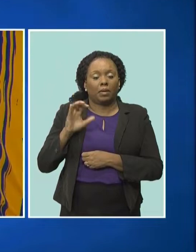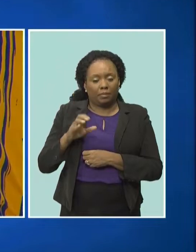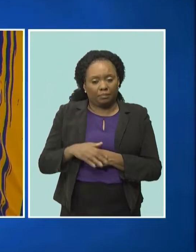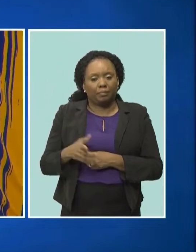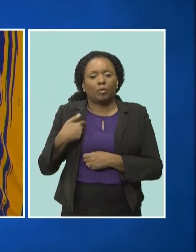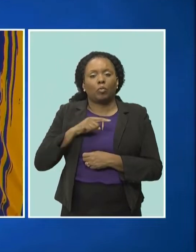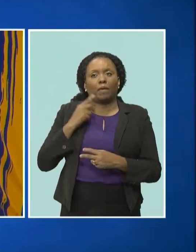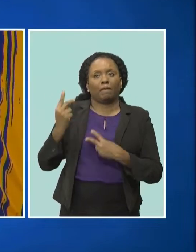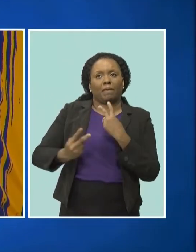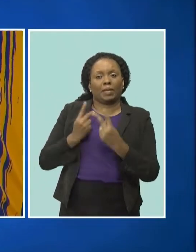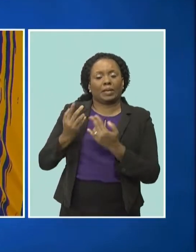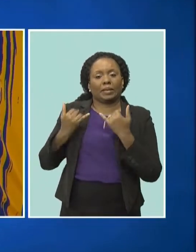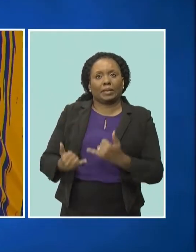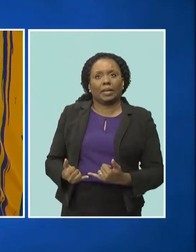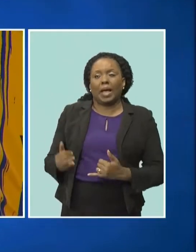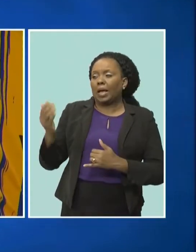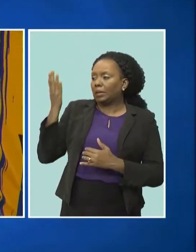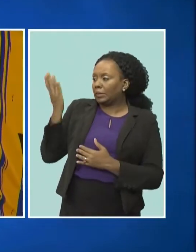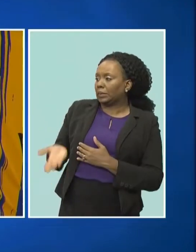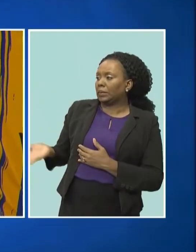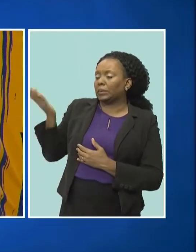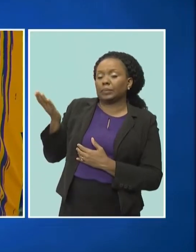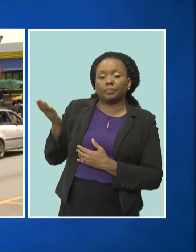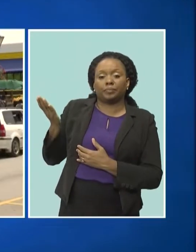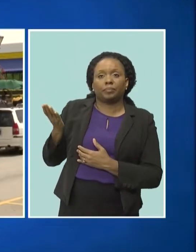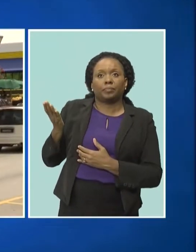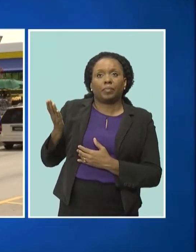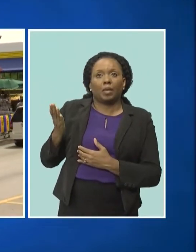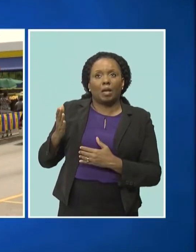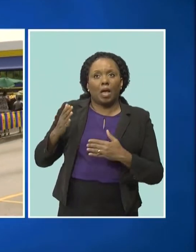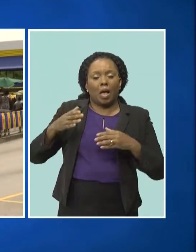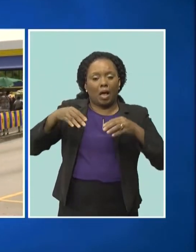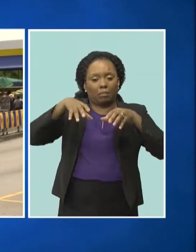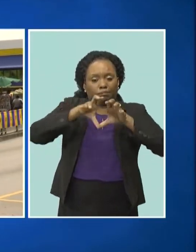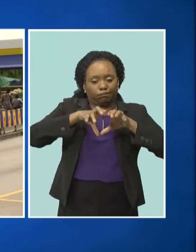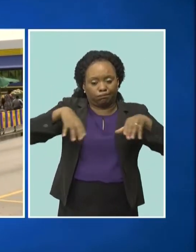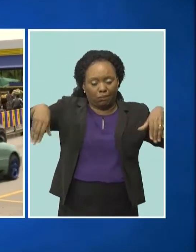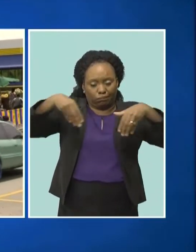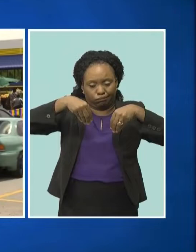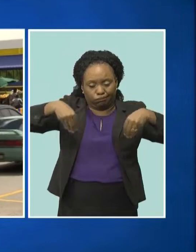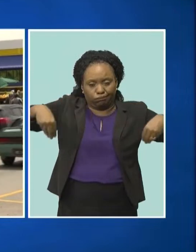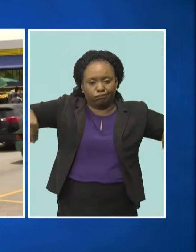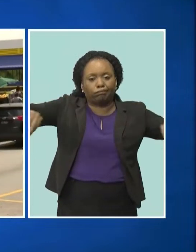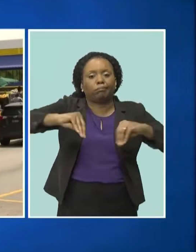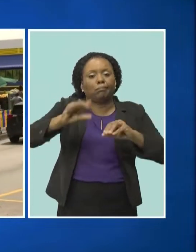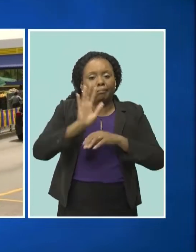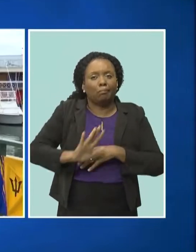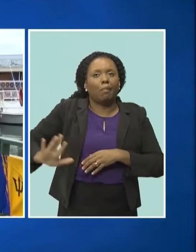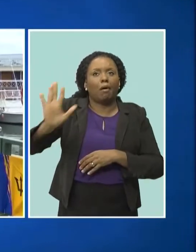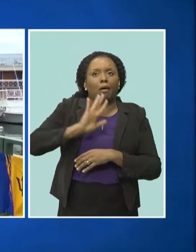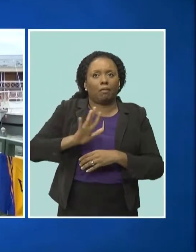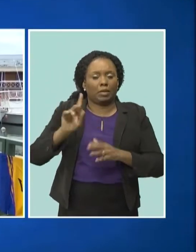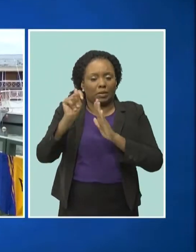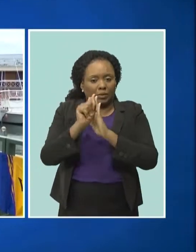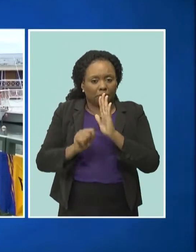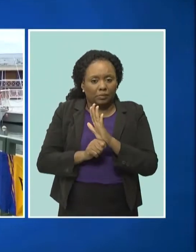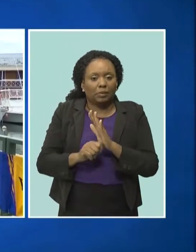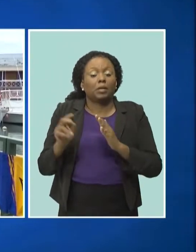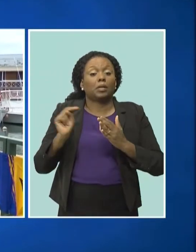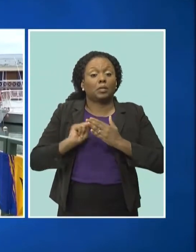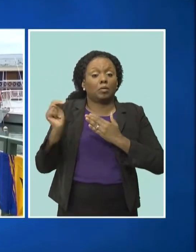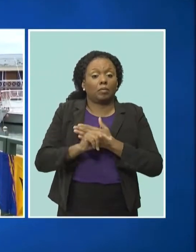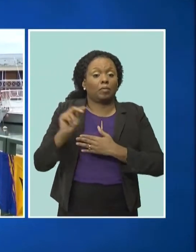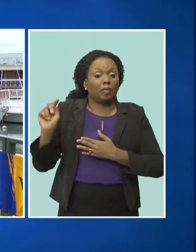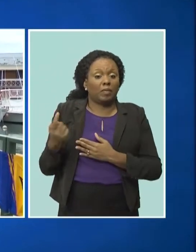today, workmen were busy erecting independence bunting outside the Treasury building and along Bridge Street. It's customary that on November